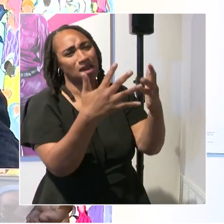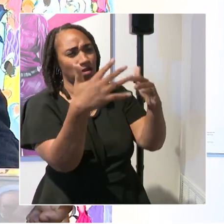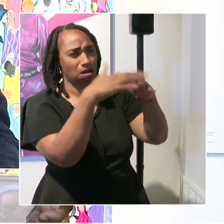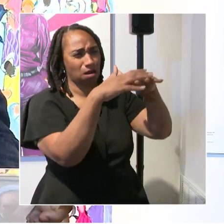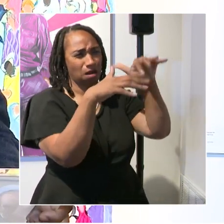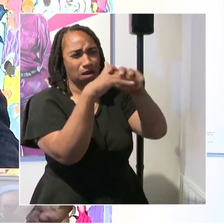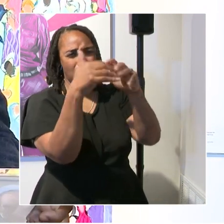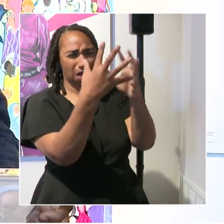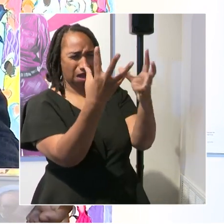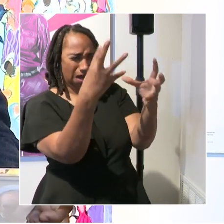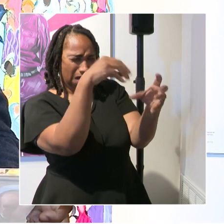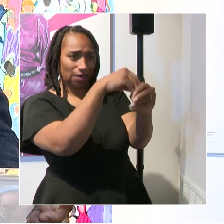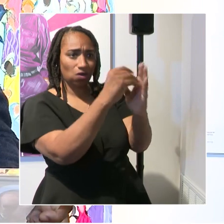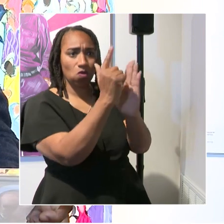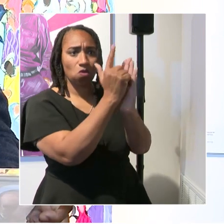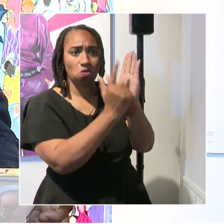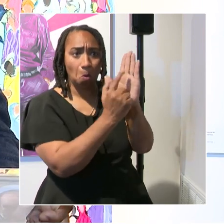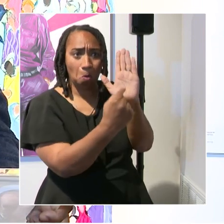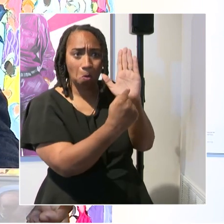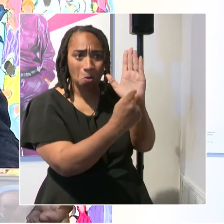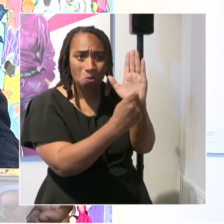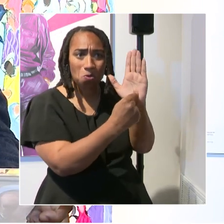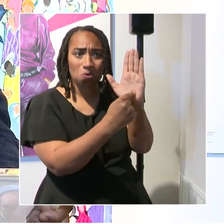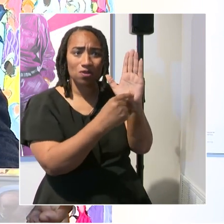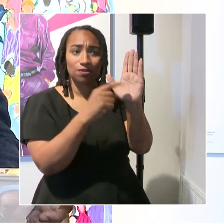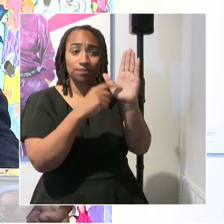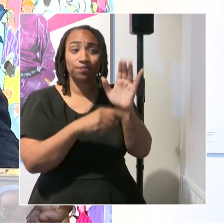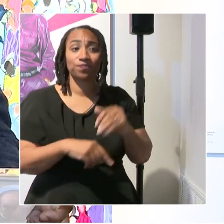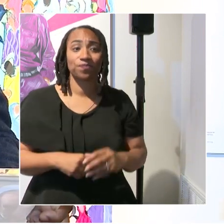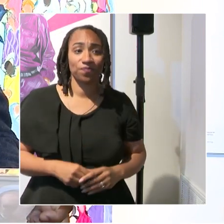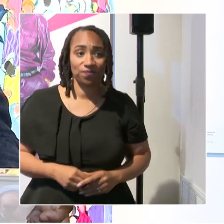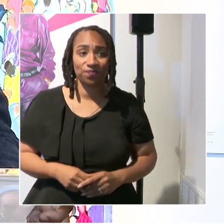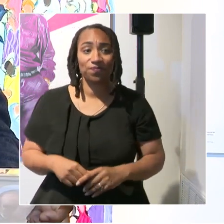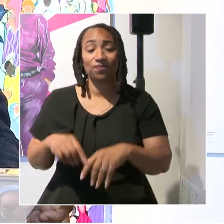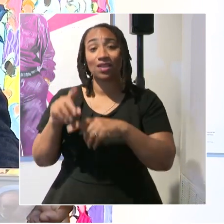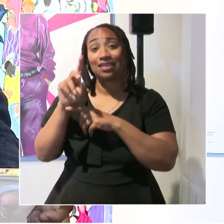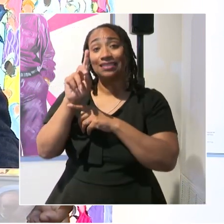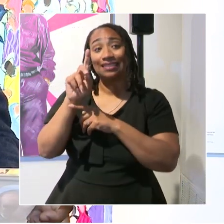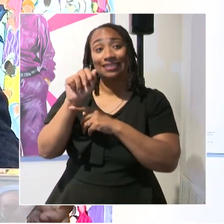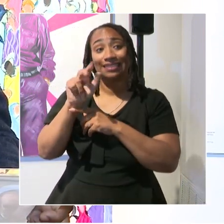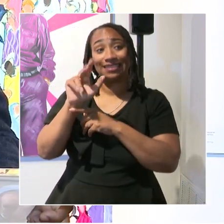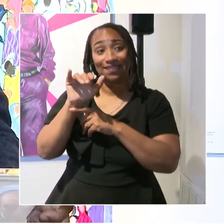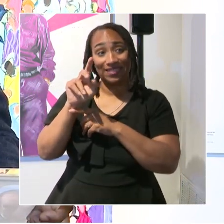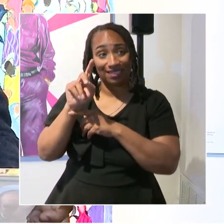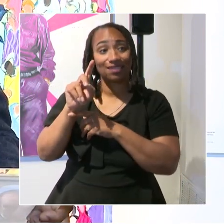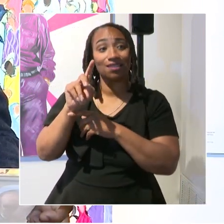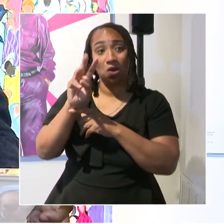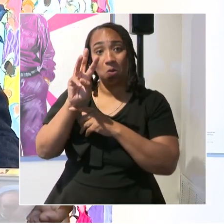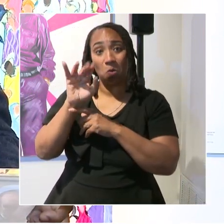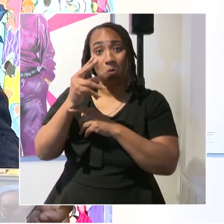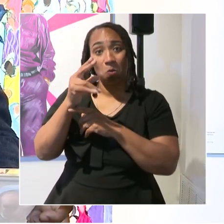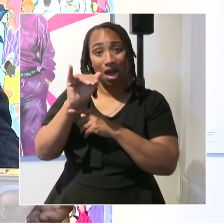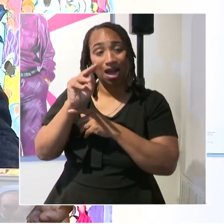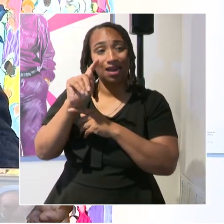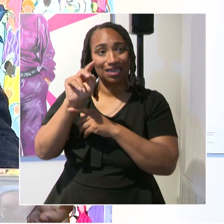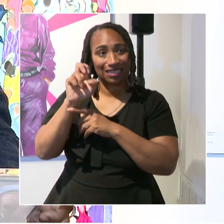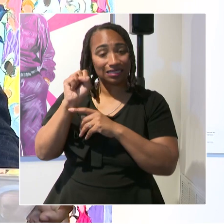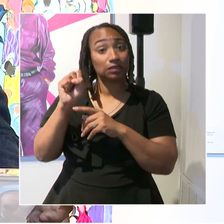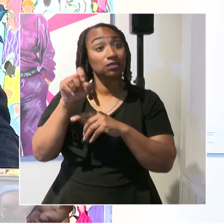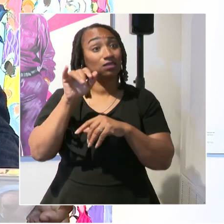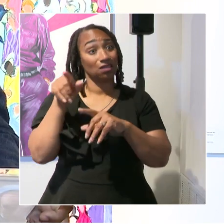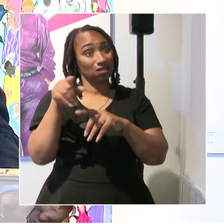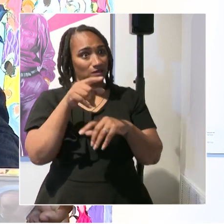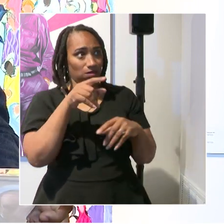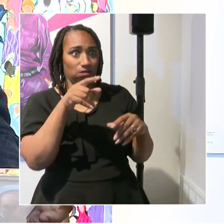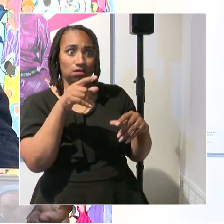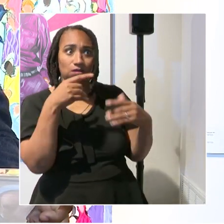want to, Latham & Watkins, put a lot of time into interviewing witnesses. And as you'll read in the report, and I encourage people who are interested in this to take the